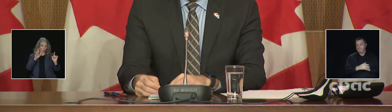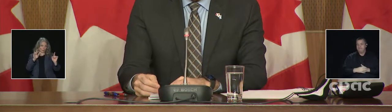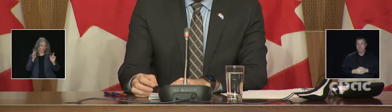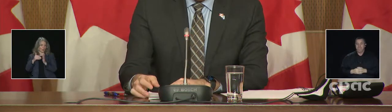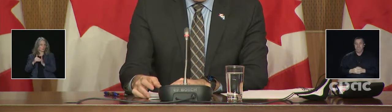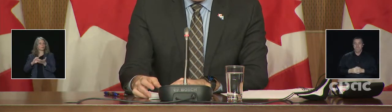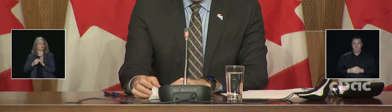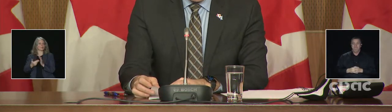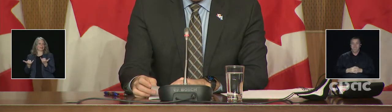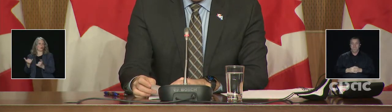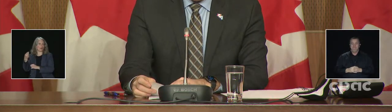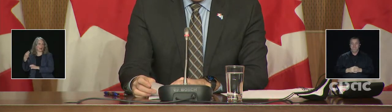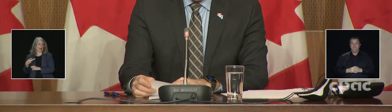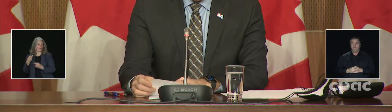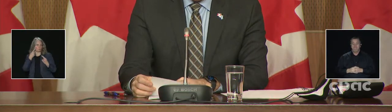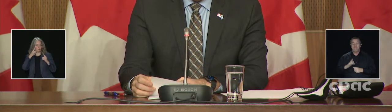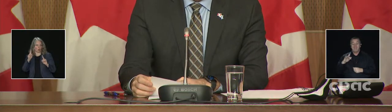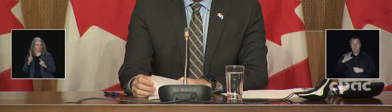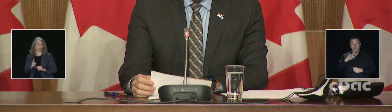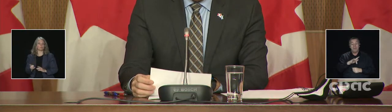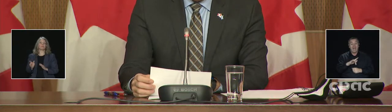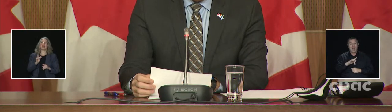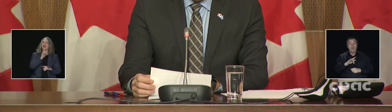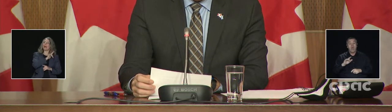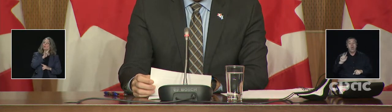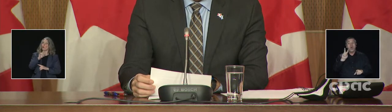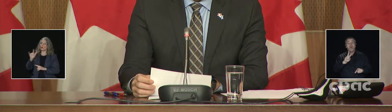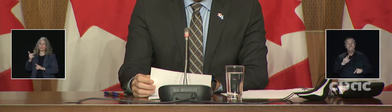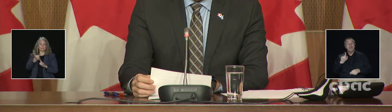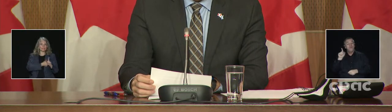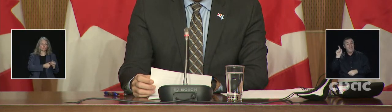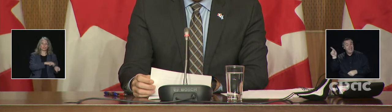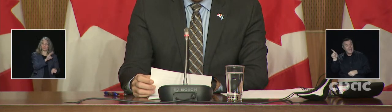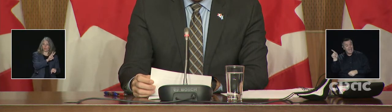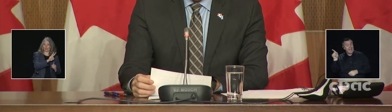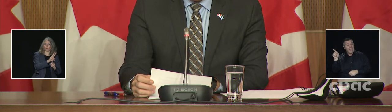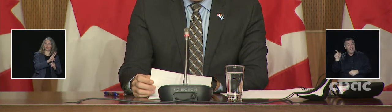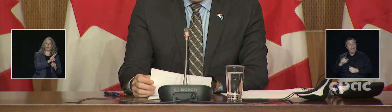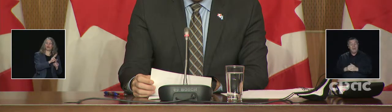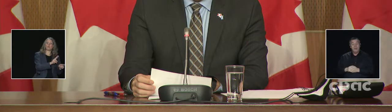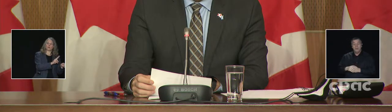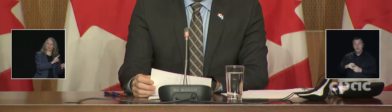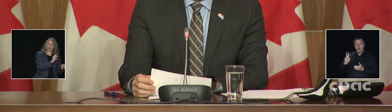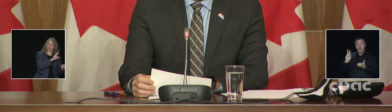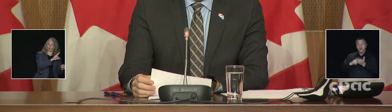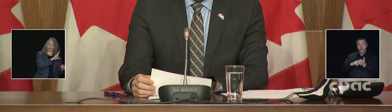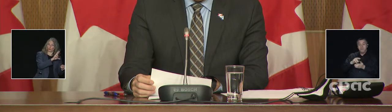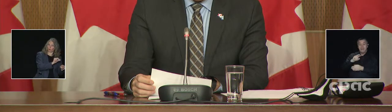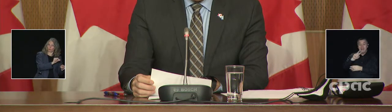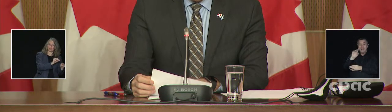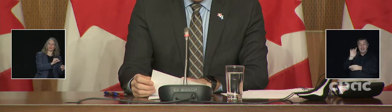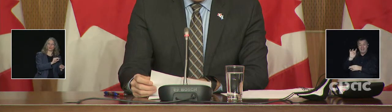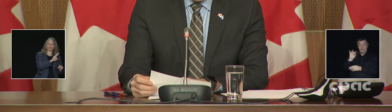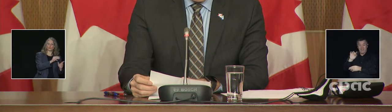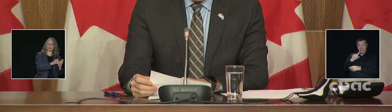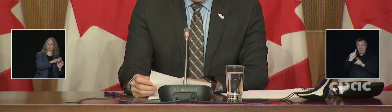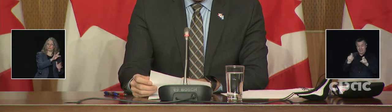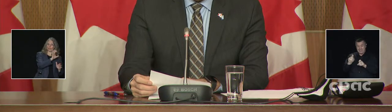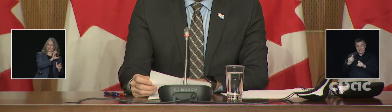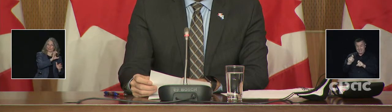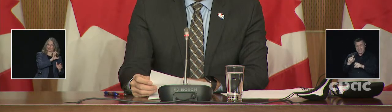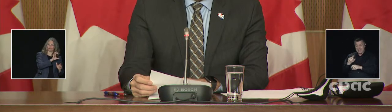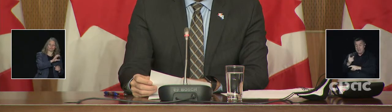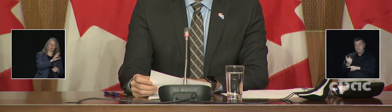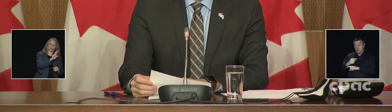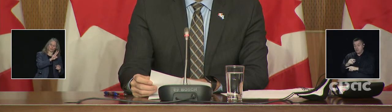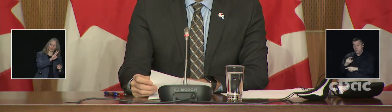the Vancouver International Airport, we've gone from 2,080 tests per day on November 30th to a